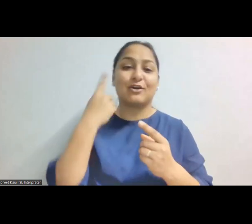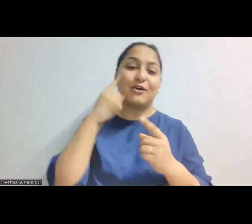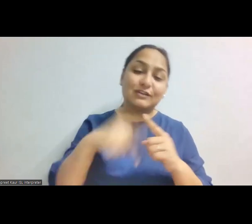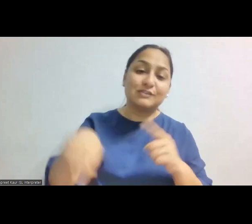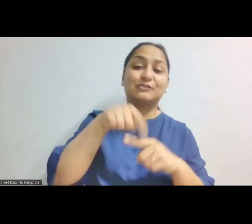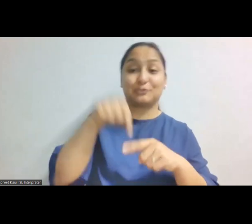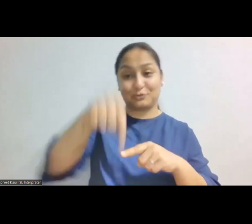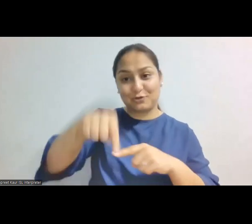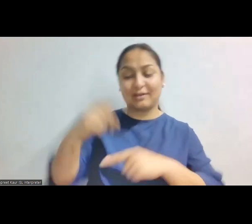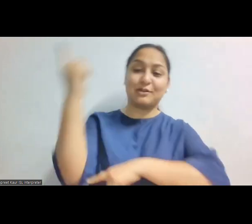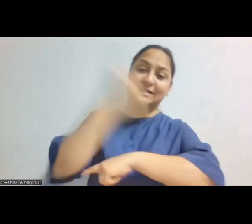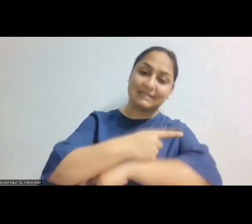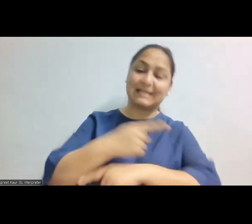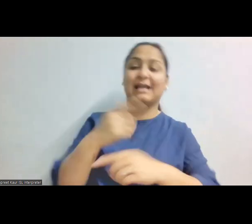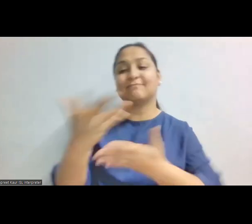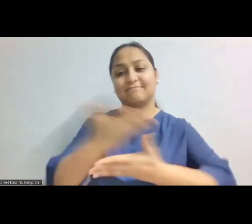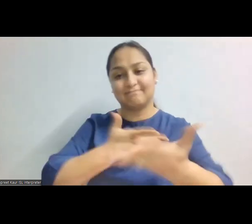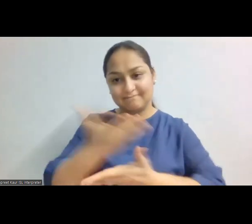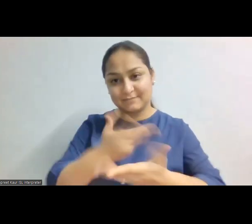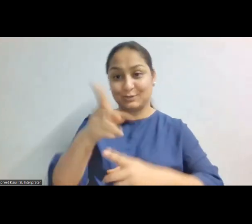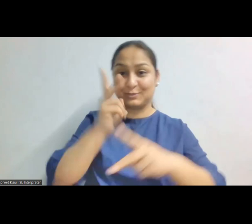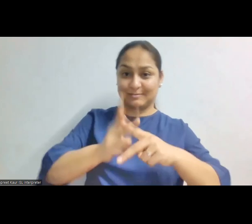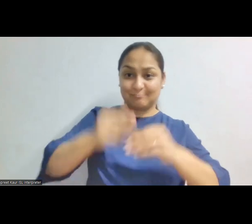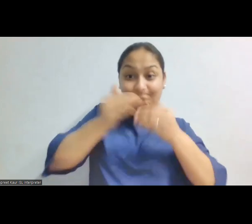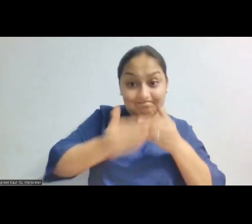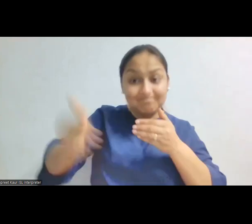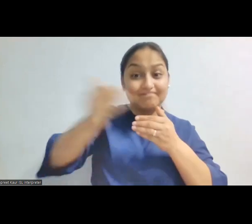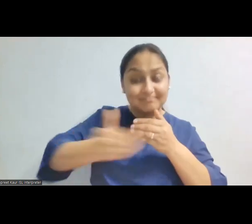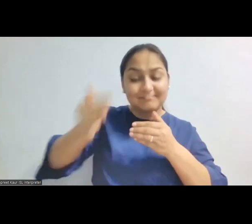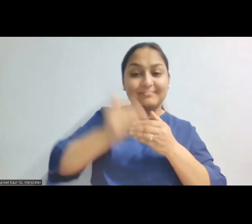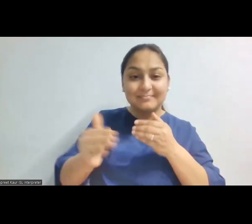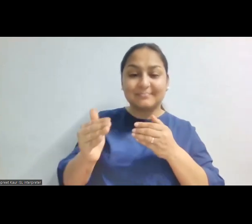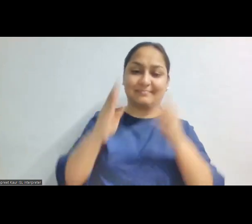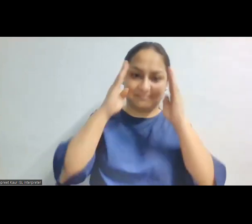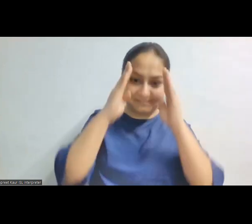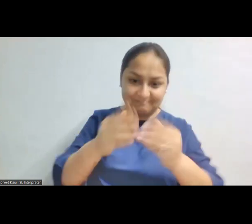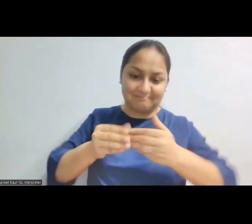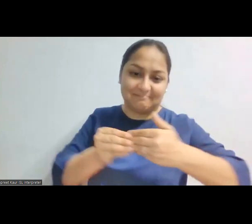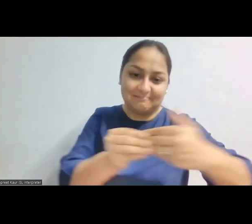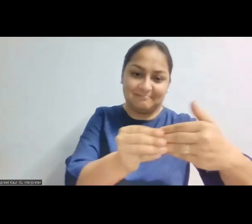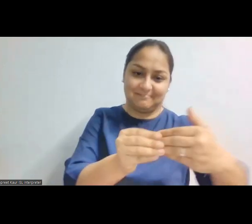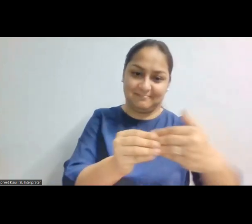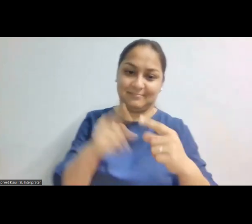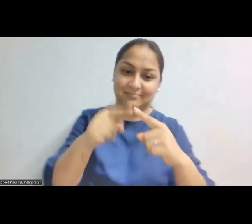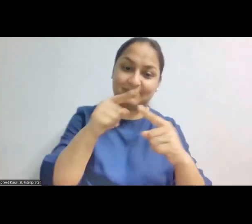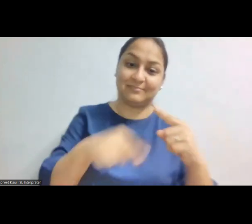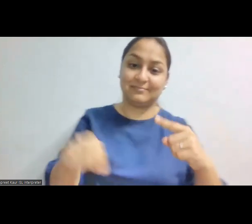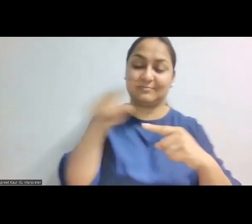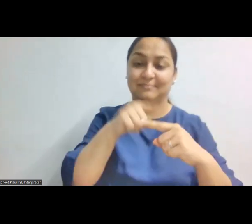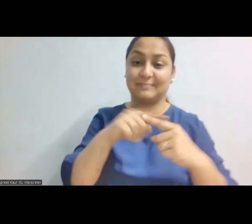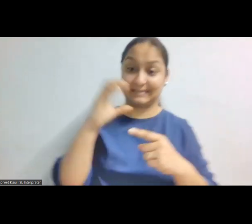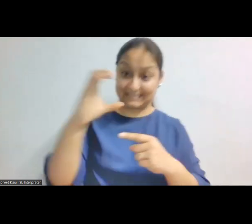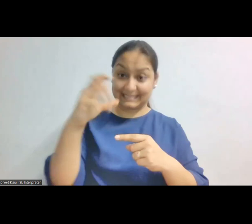today's discussion for your consistent support and guidance. On behalf of the